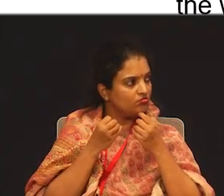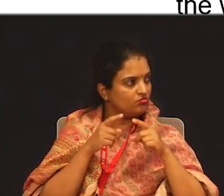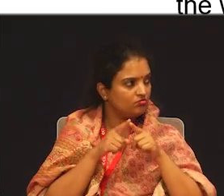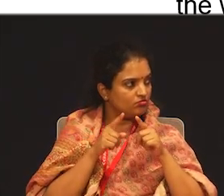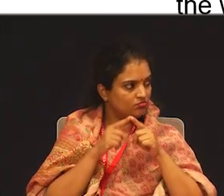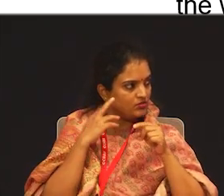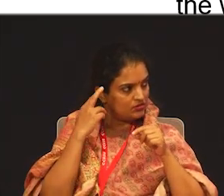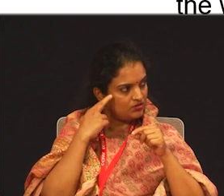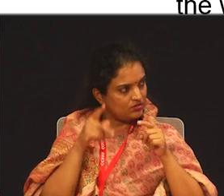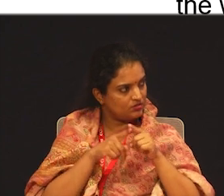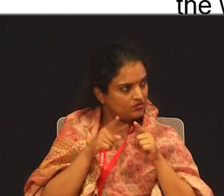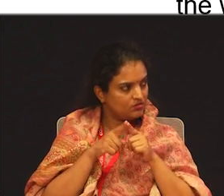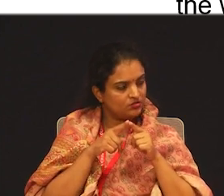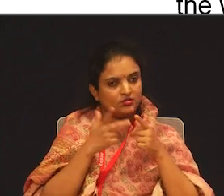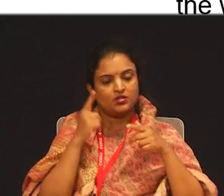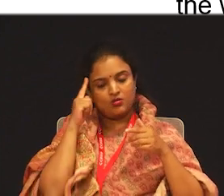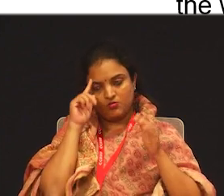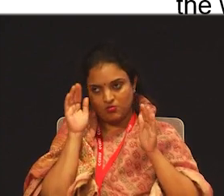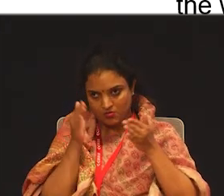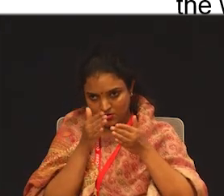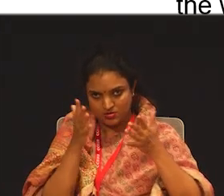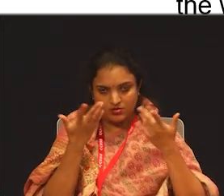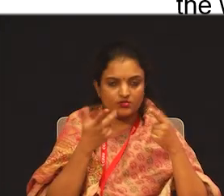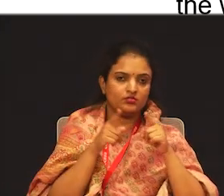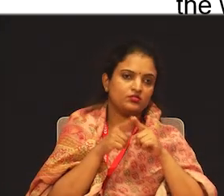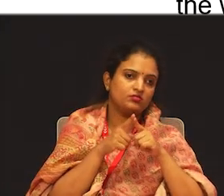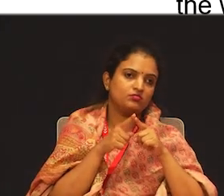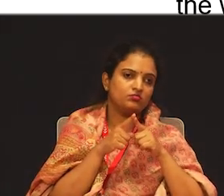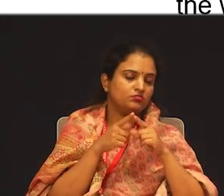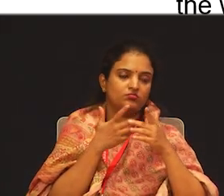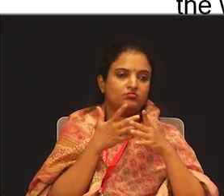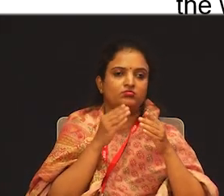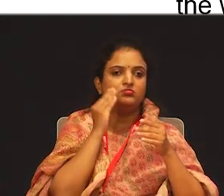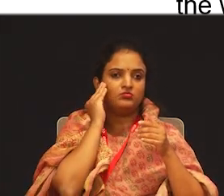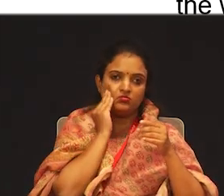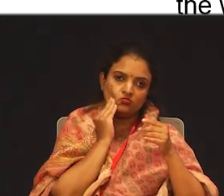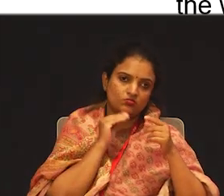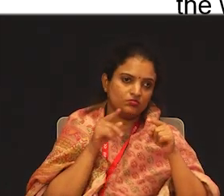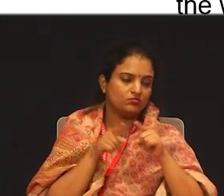reasons. It could be due to autism, it could be due to educational backlog, it could be due to